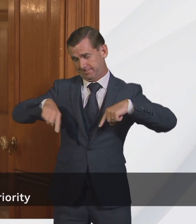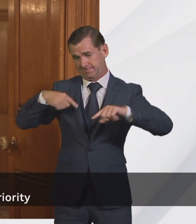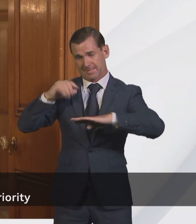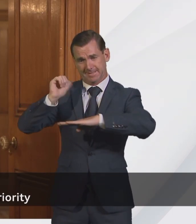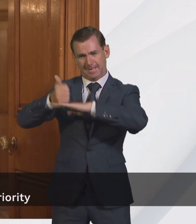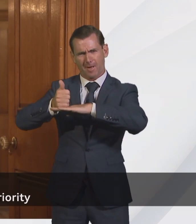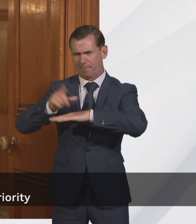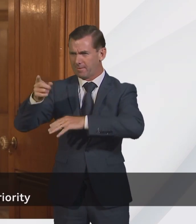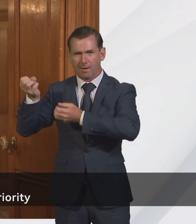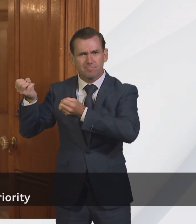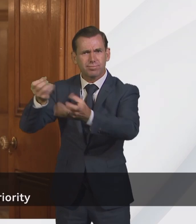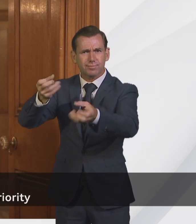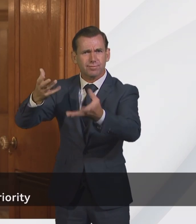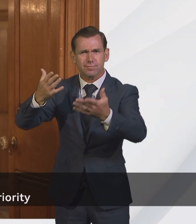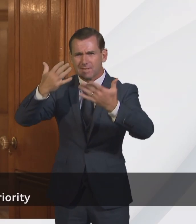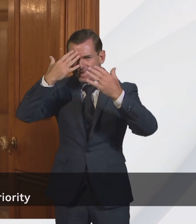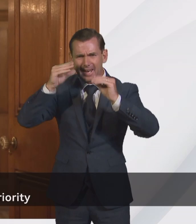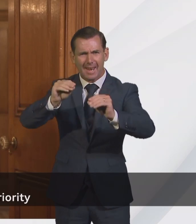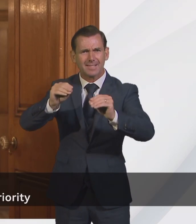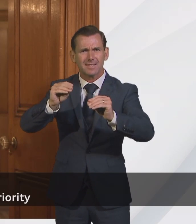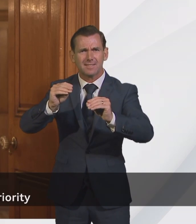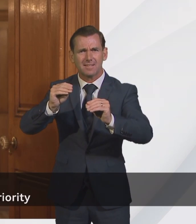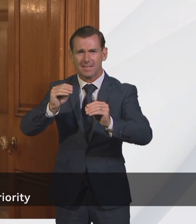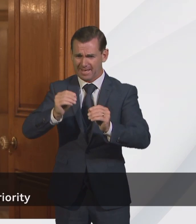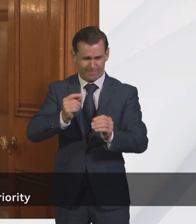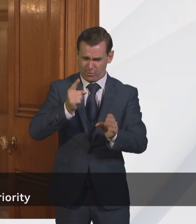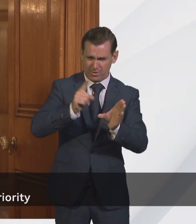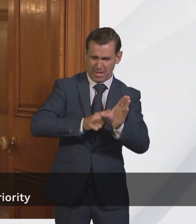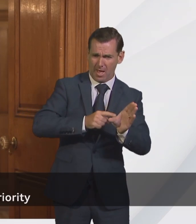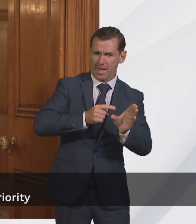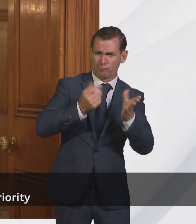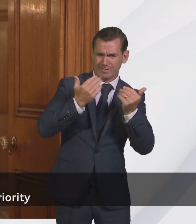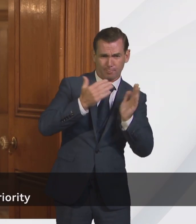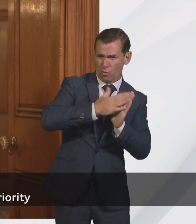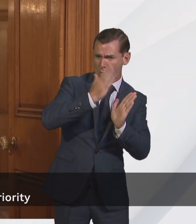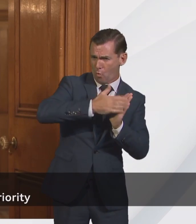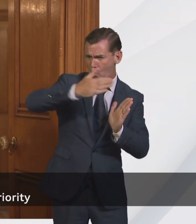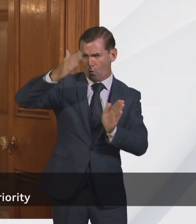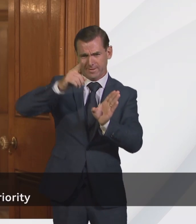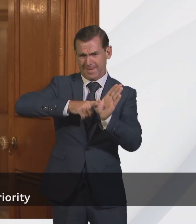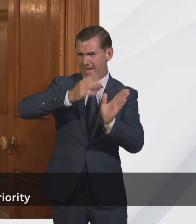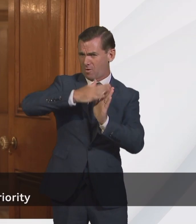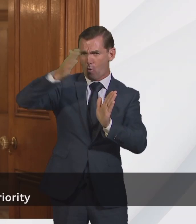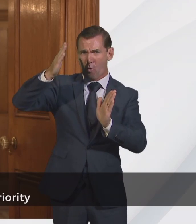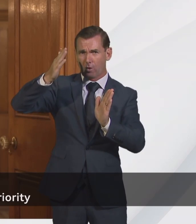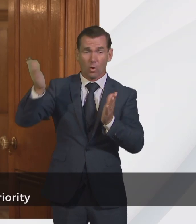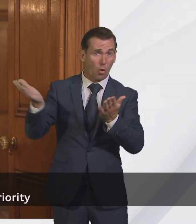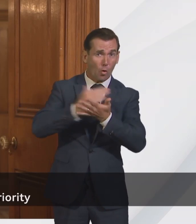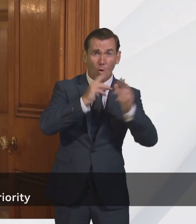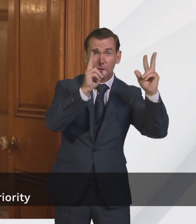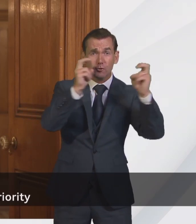delivering lessons for every single year group across every single subject range, not just